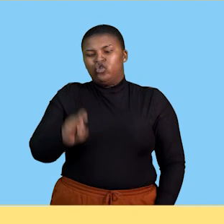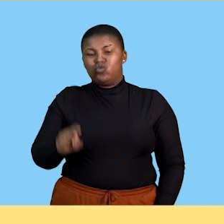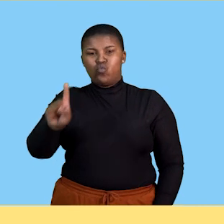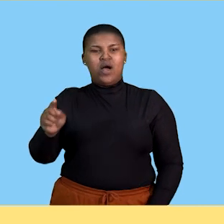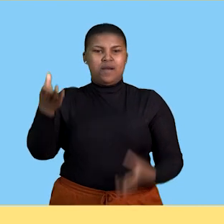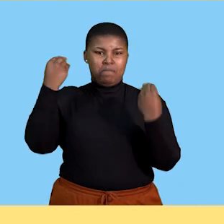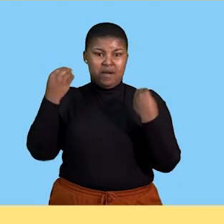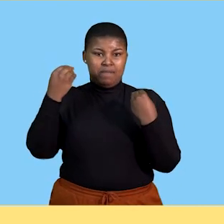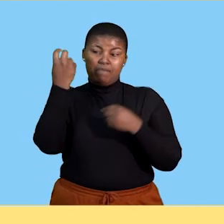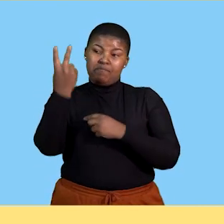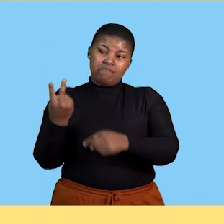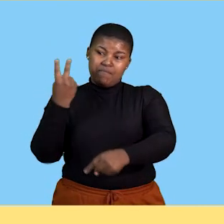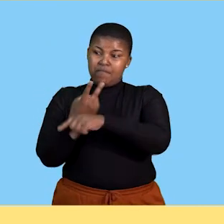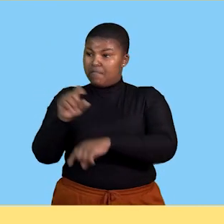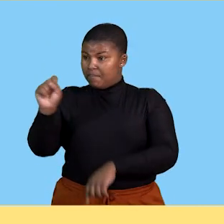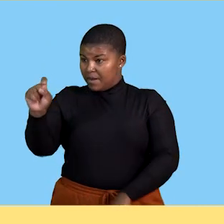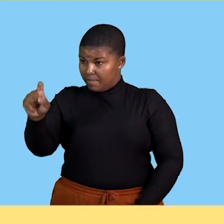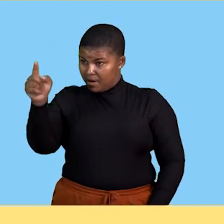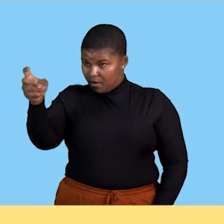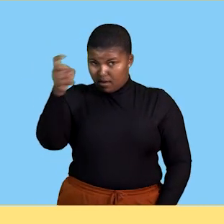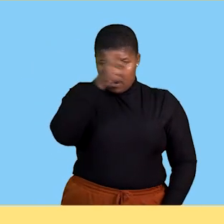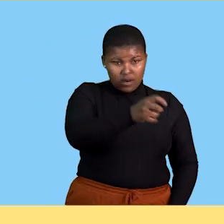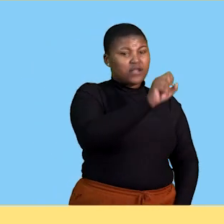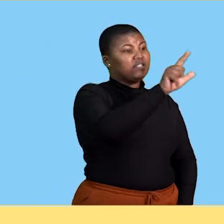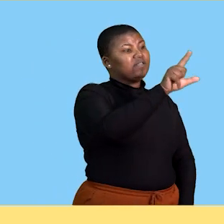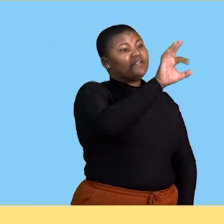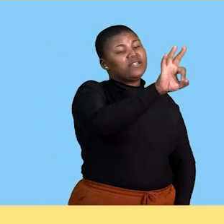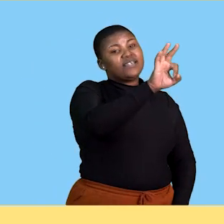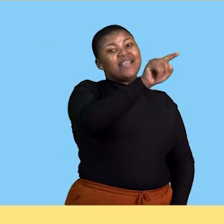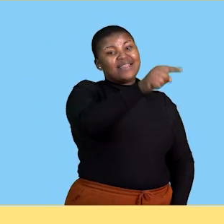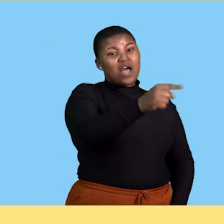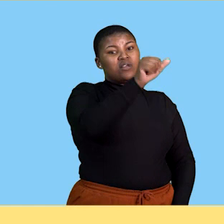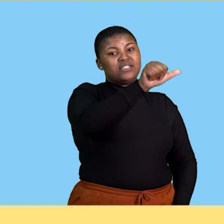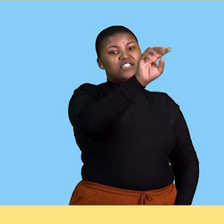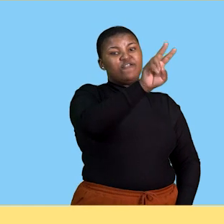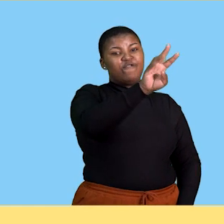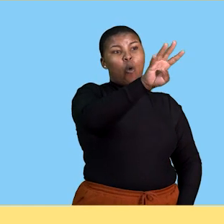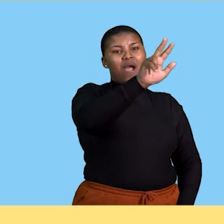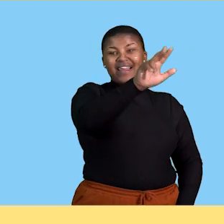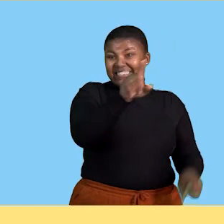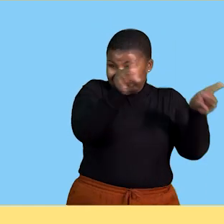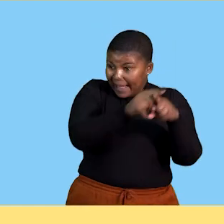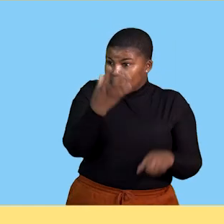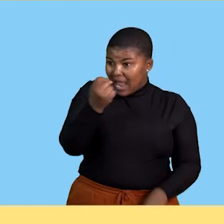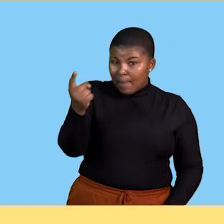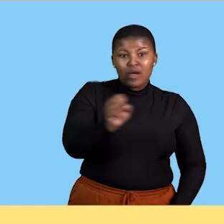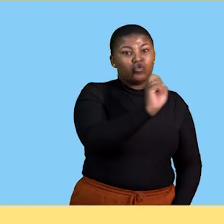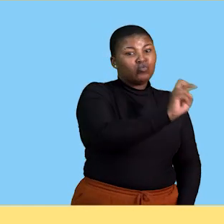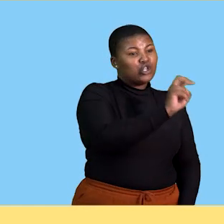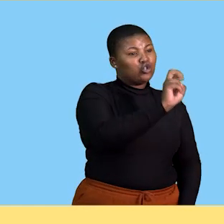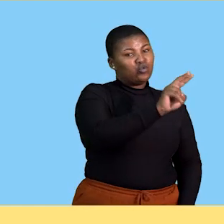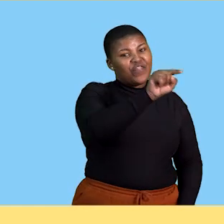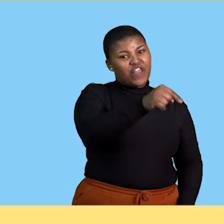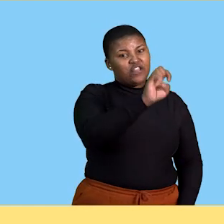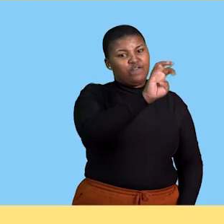S1. Then you take your current assets, which is 73,648, you divide it again by your